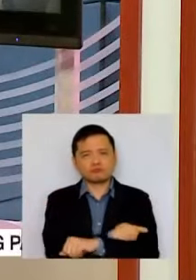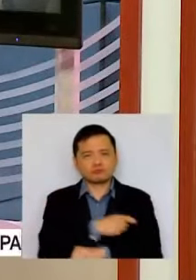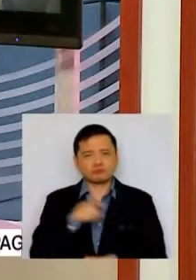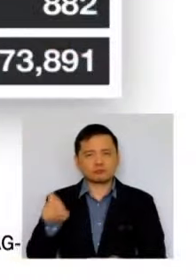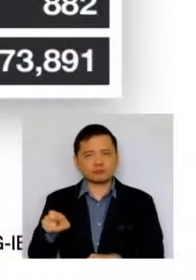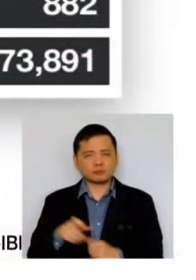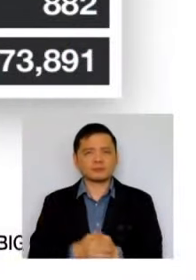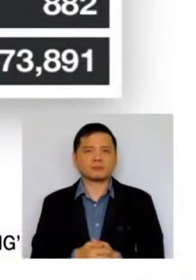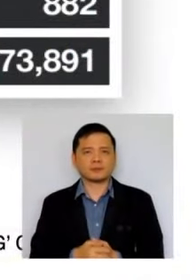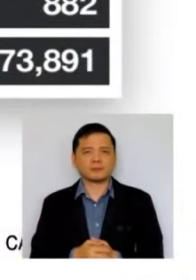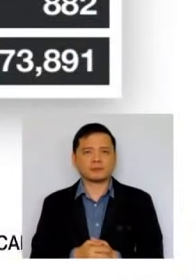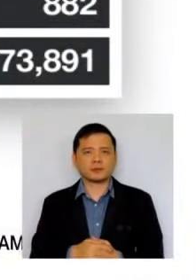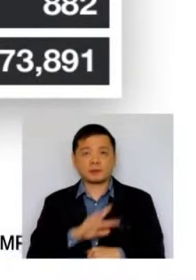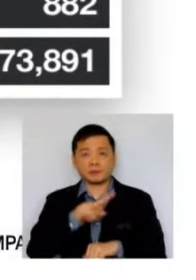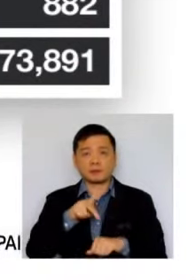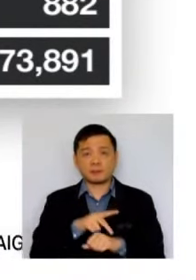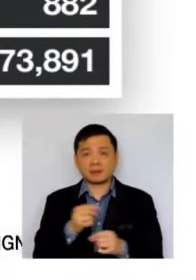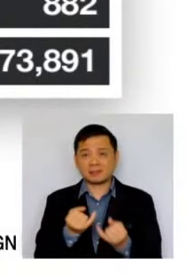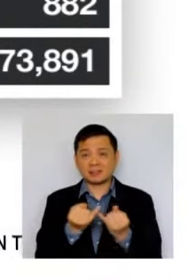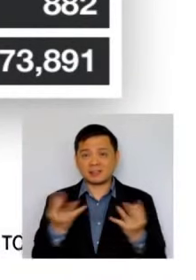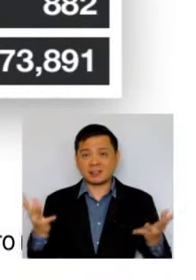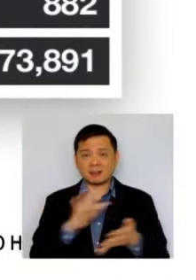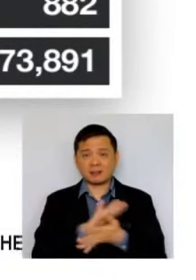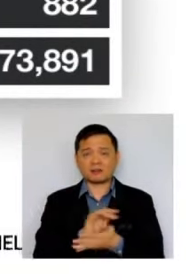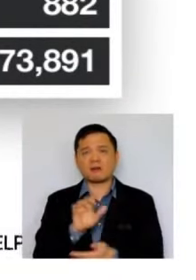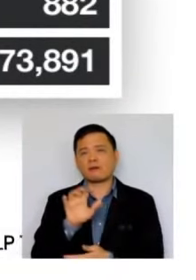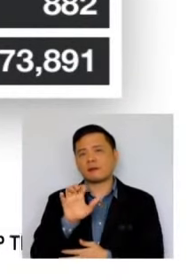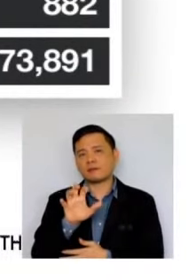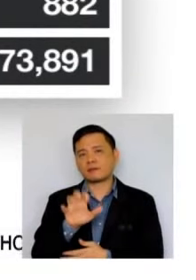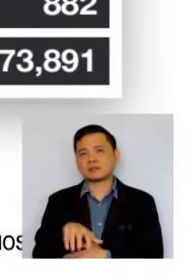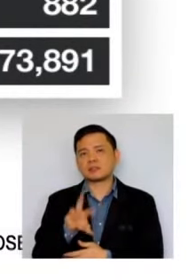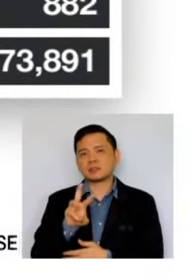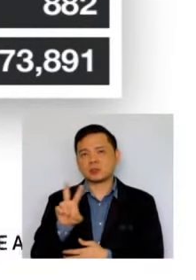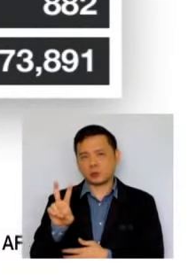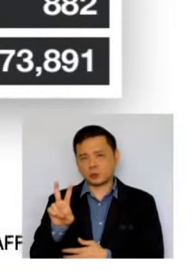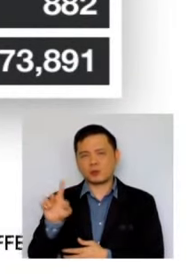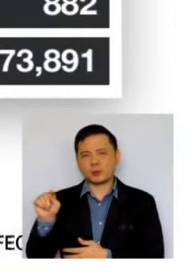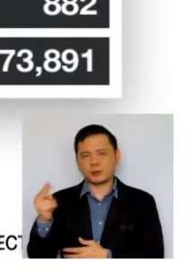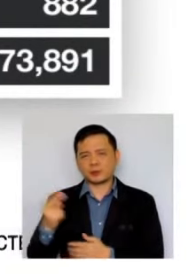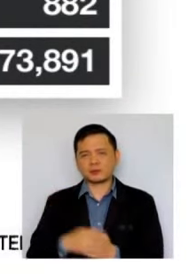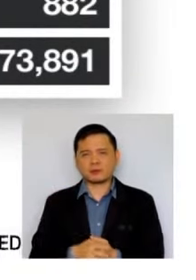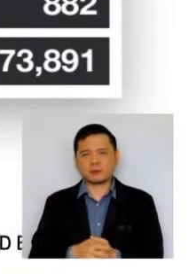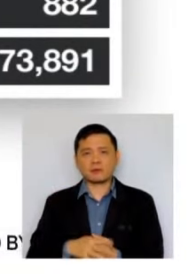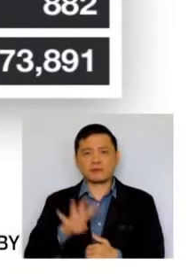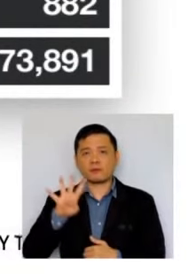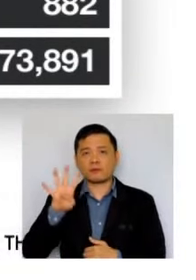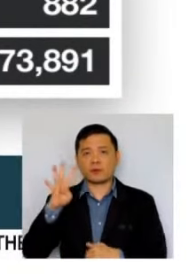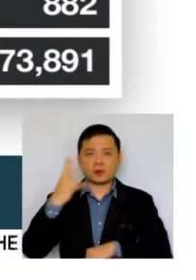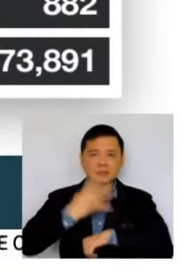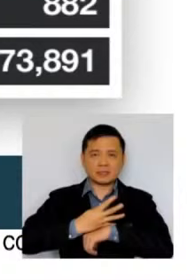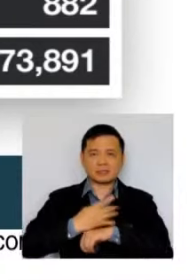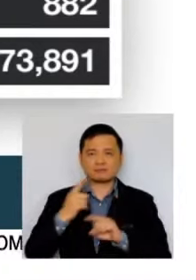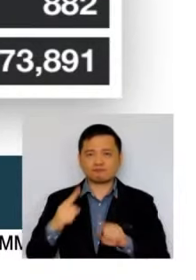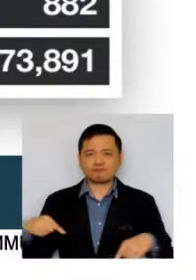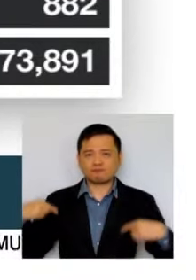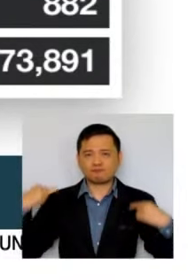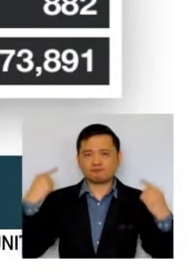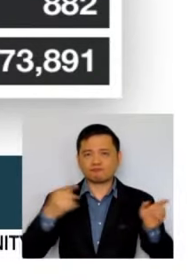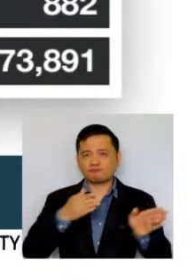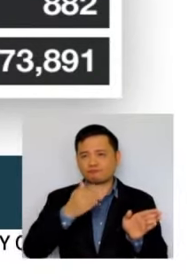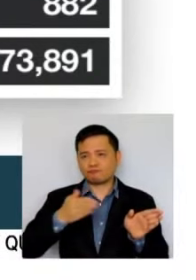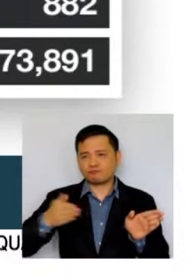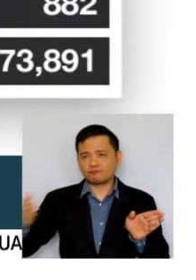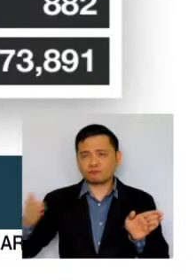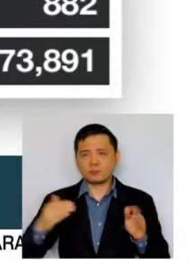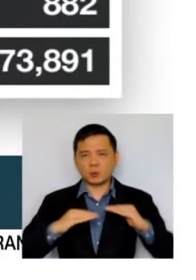logged 562 new COVID infections Thursday. This is the fourth straight day that the new COVID cases in the country have fallen